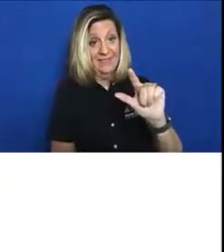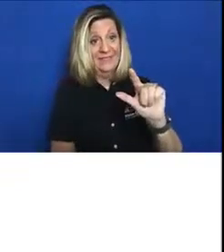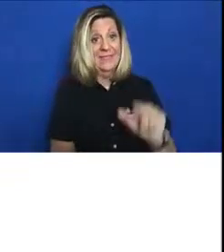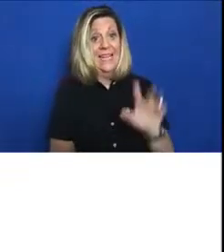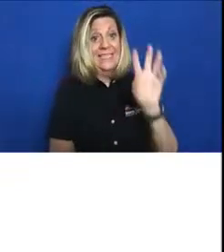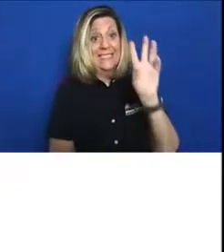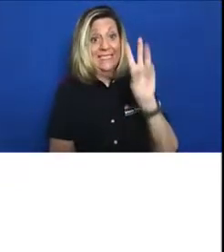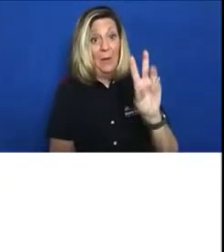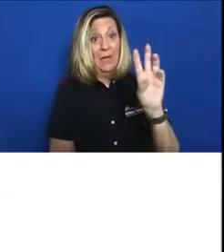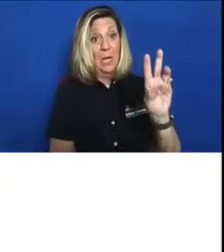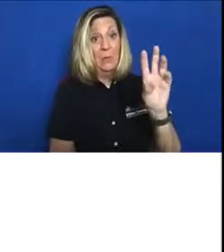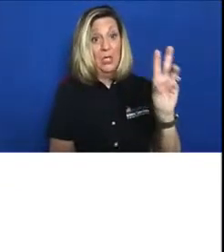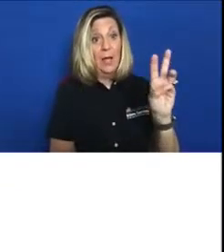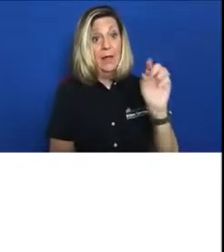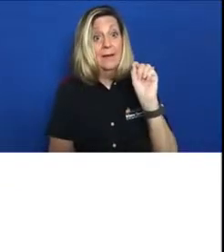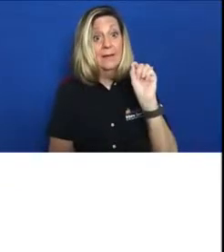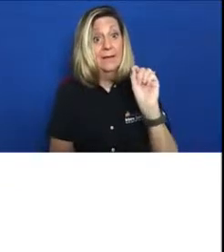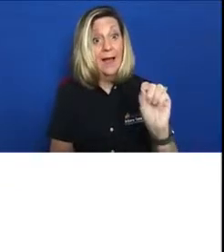changeyourperception.org,